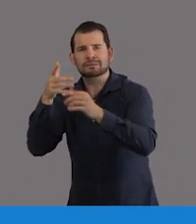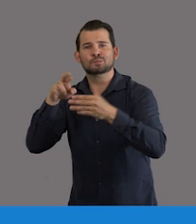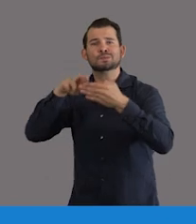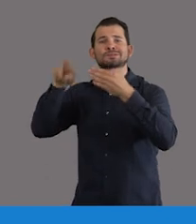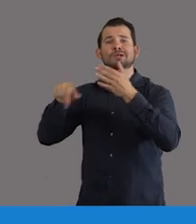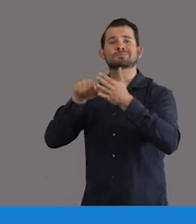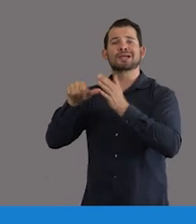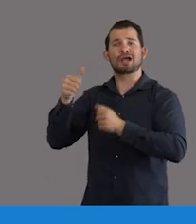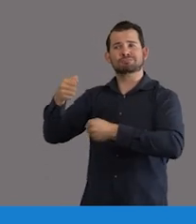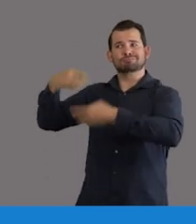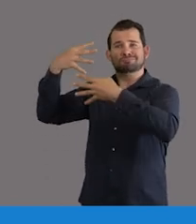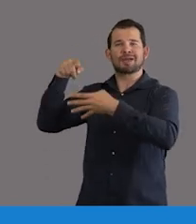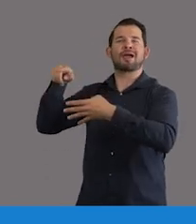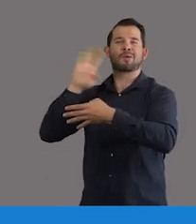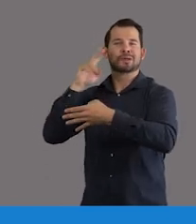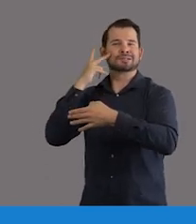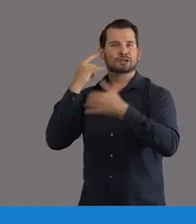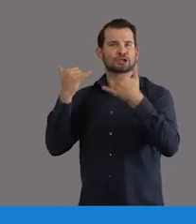deadlines.